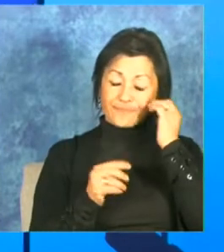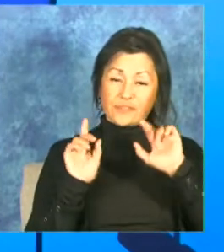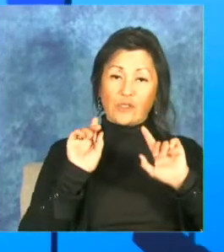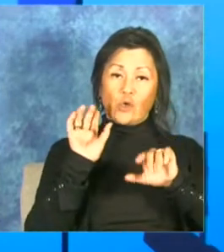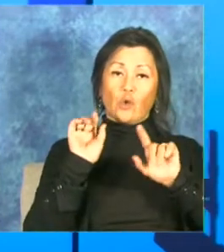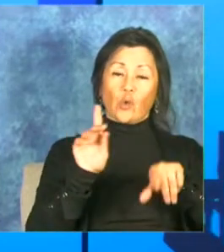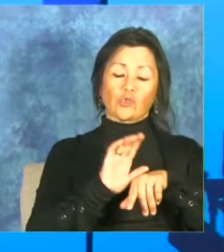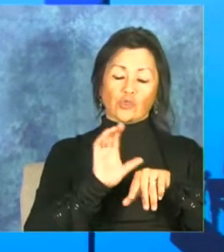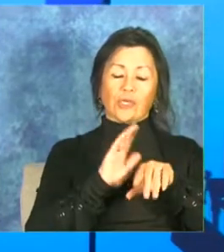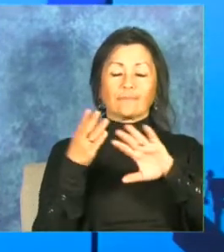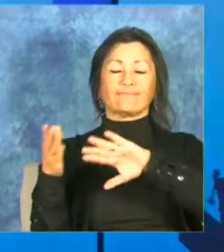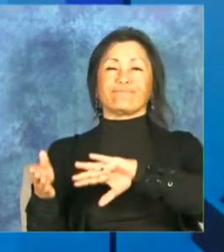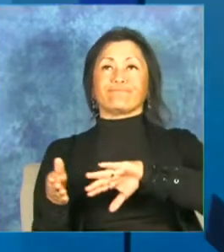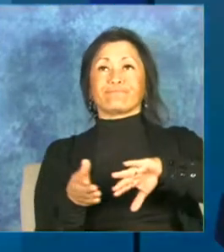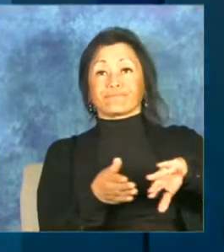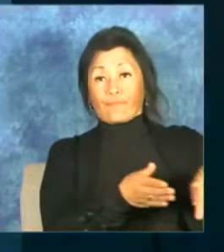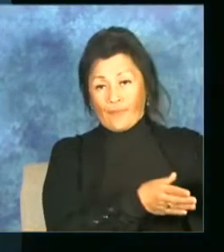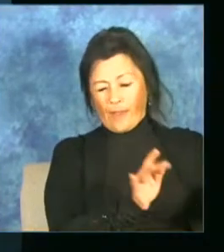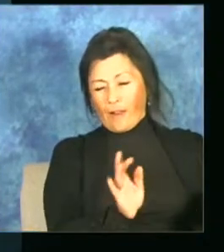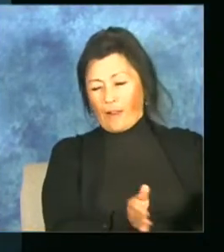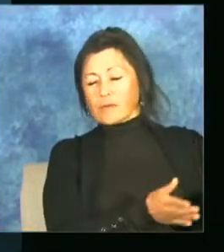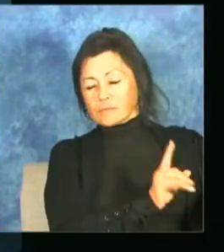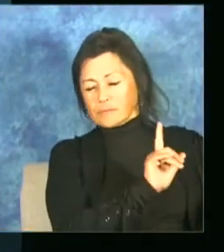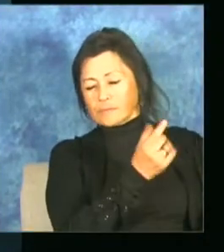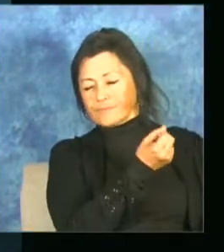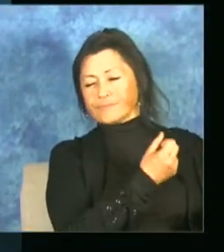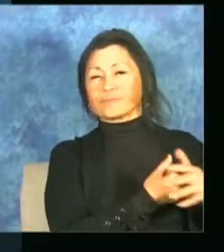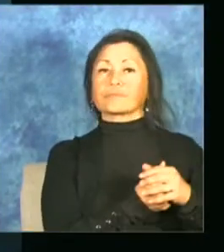Set that aside.